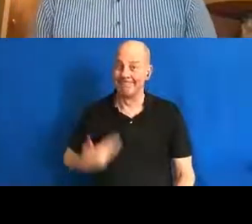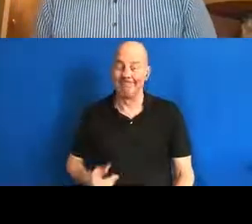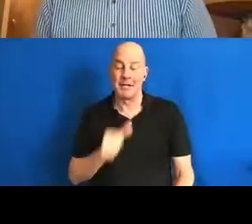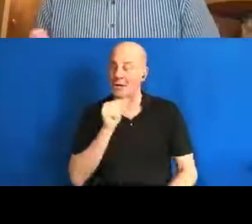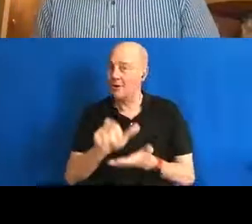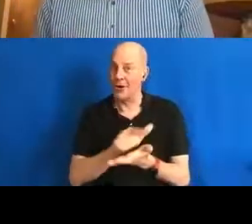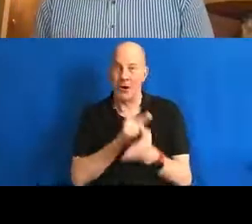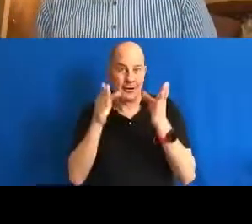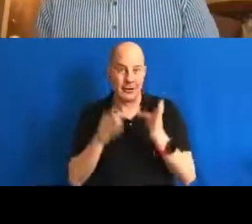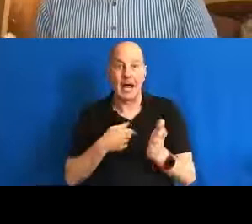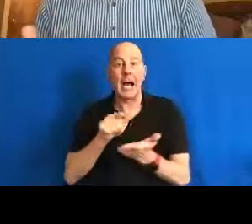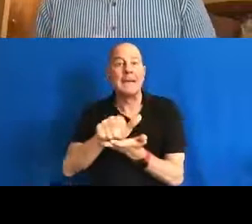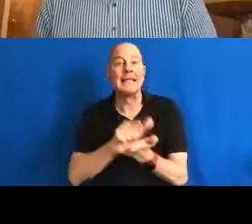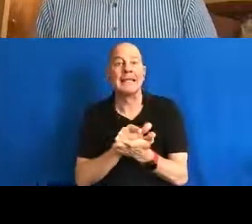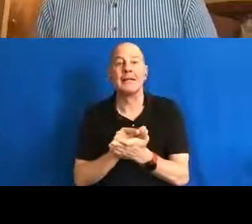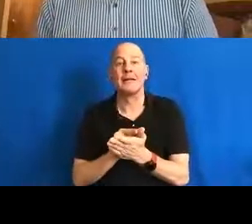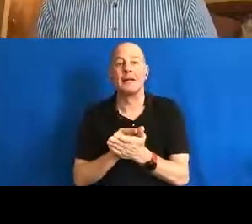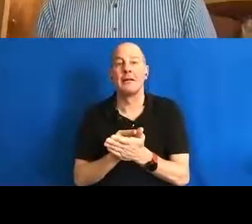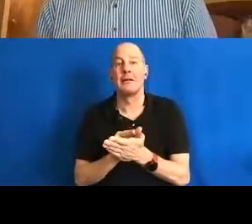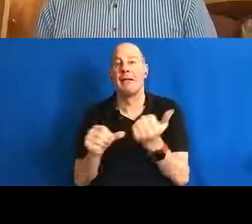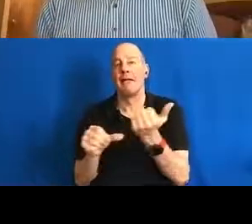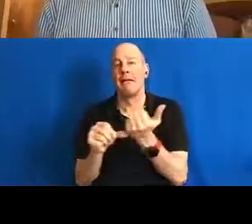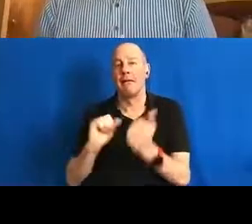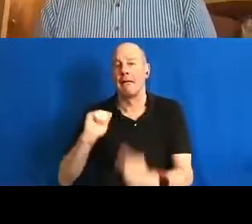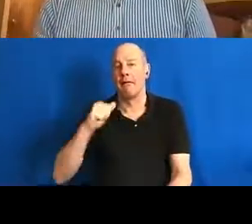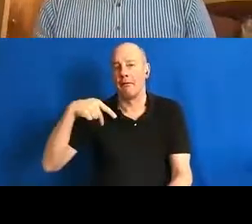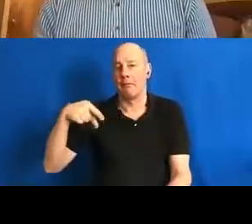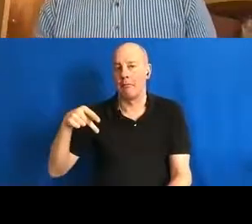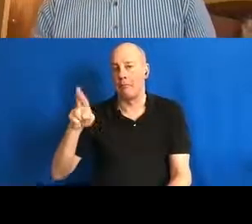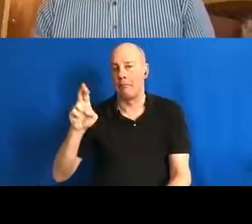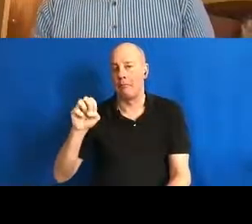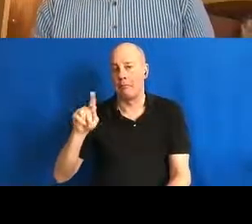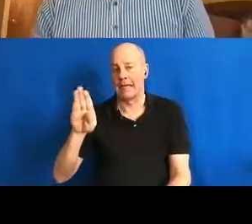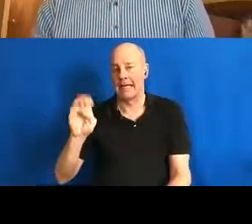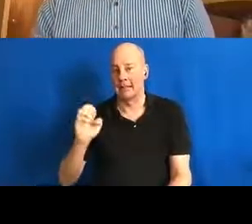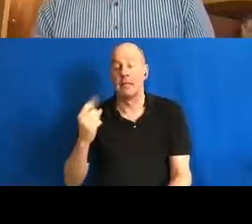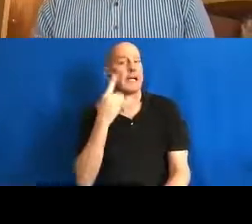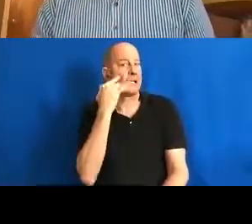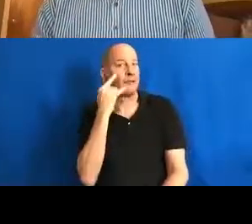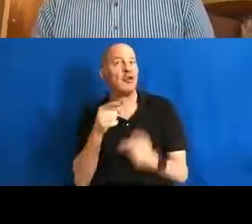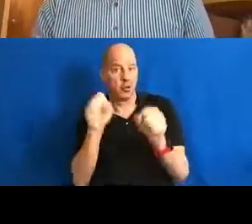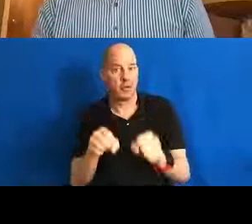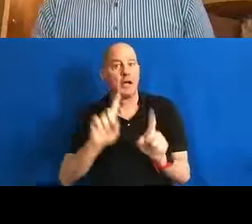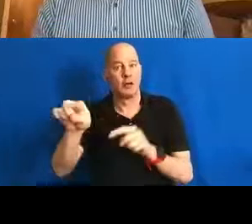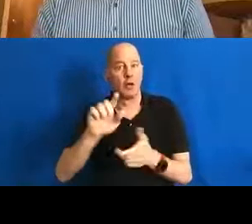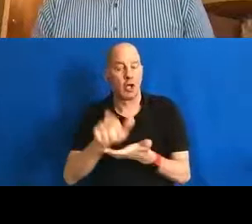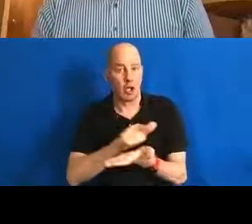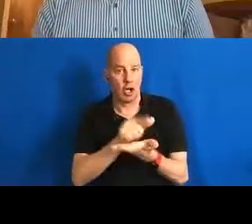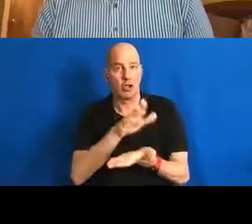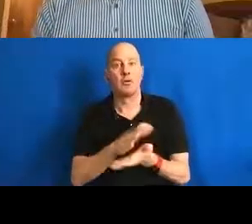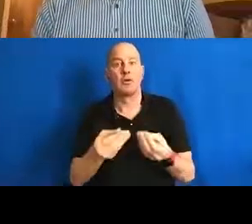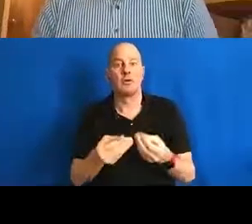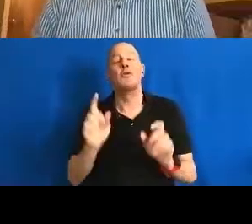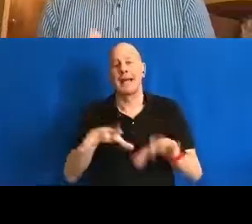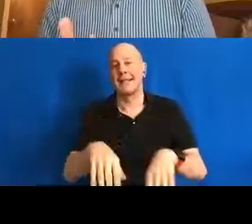I'm a legal apprentice. So in California, you can still become an attorney without going to law school. I'll be taking the bar this summer. So fingers crossed, I'll be an